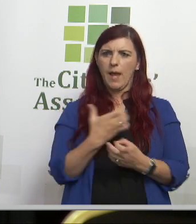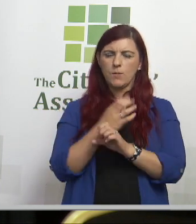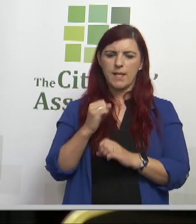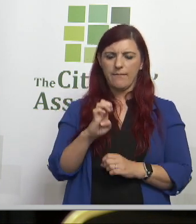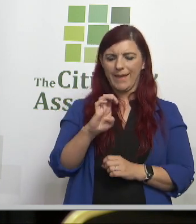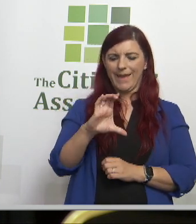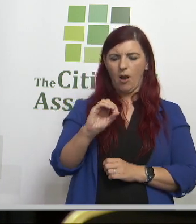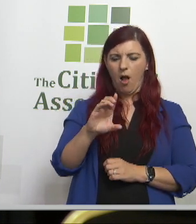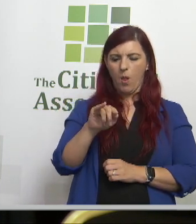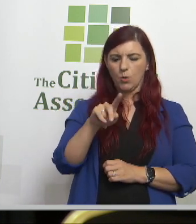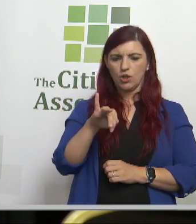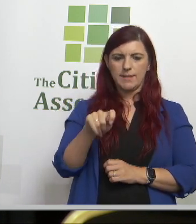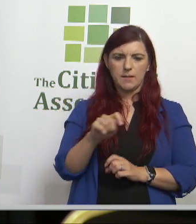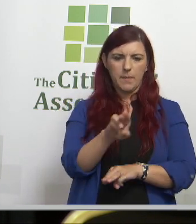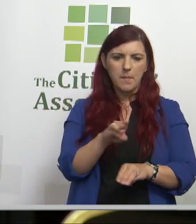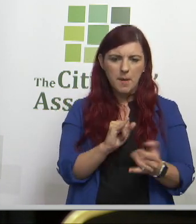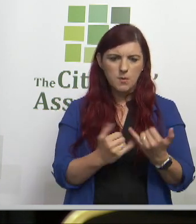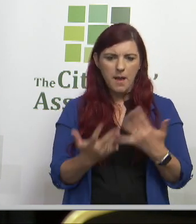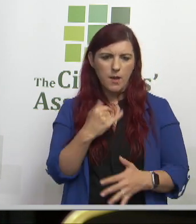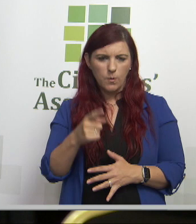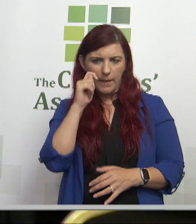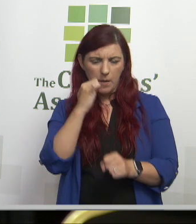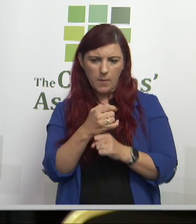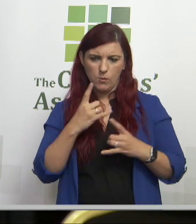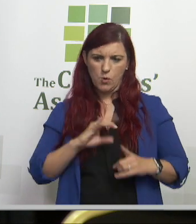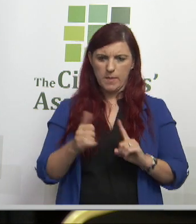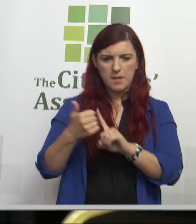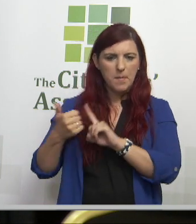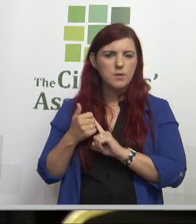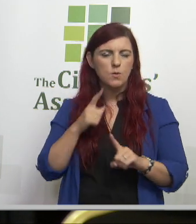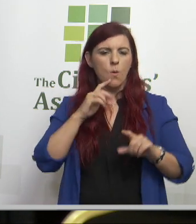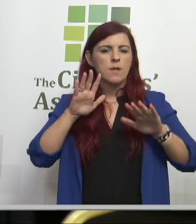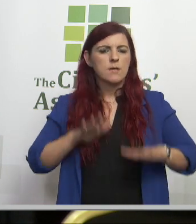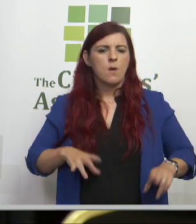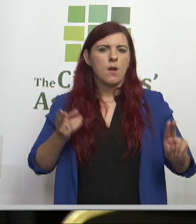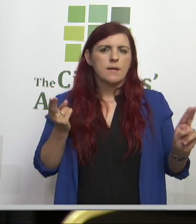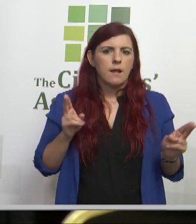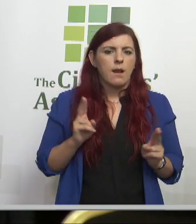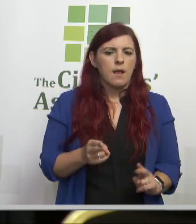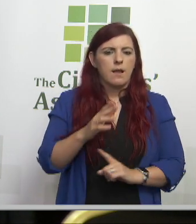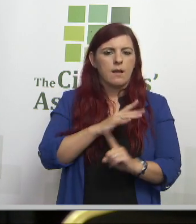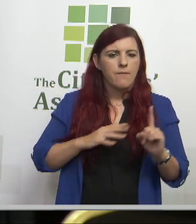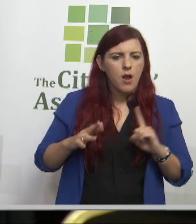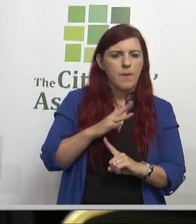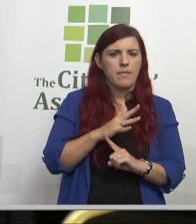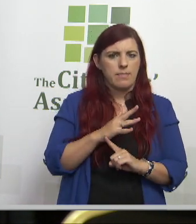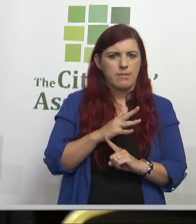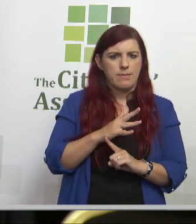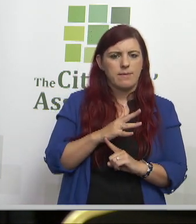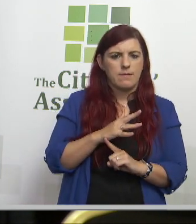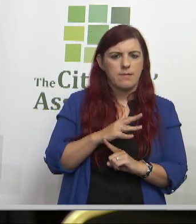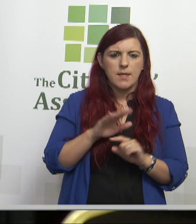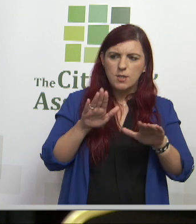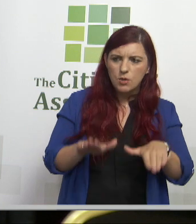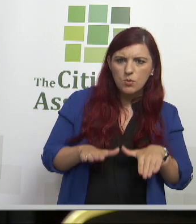then who's assessing them? How do you look at cumulative impacts? This slowly declining environment in which we're in, this